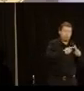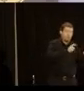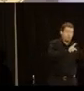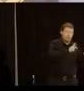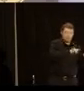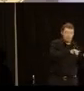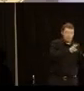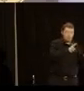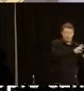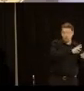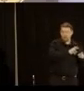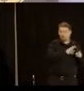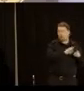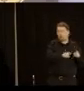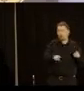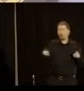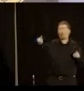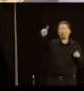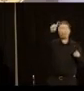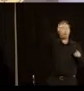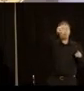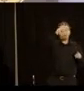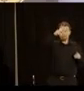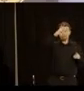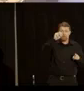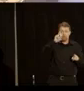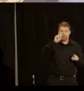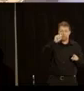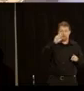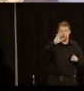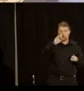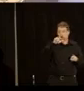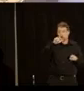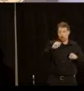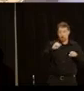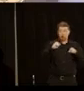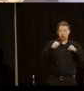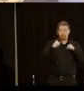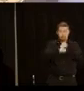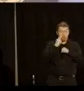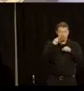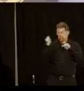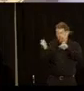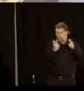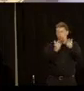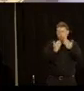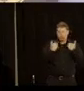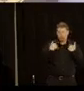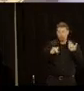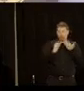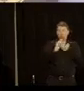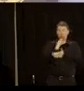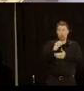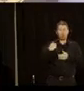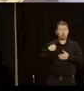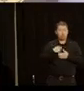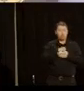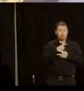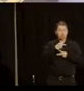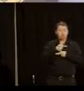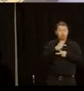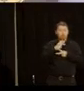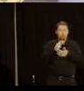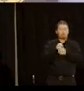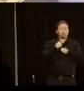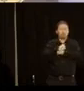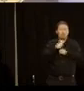the last 5 years, we've fought to protect the health, safety, and well-being of our families, and that's something that we have a commitment that we